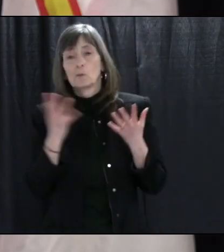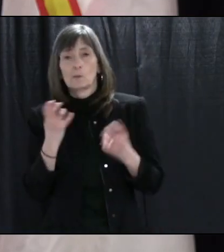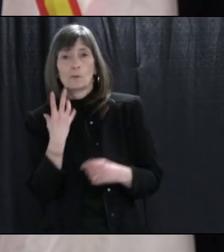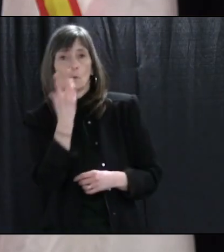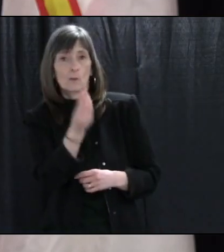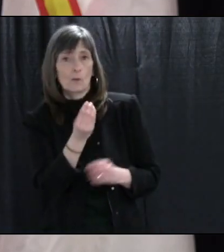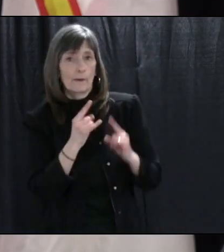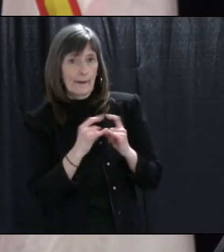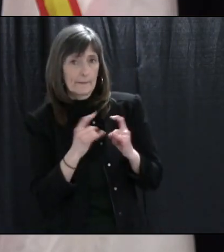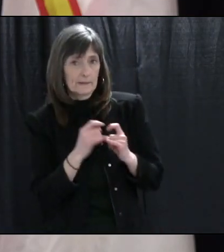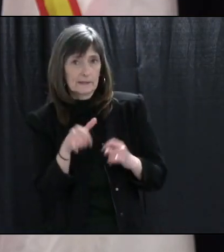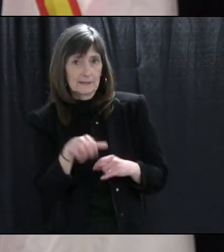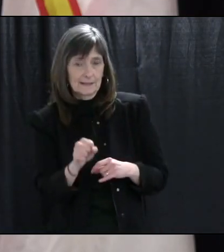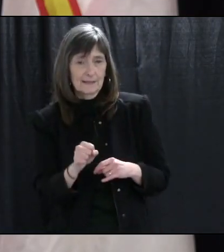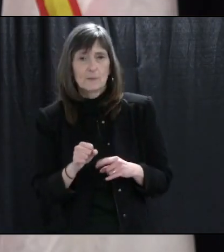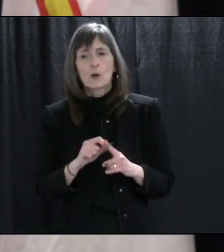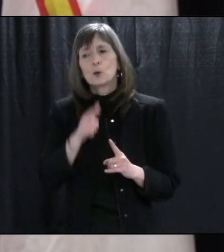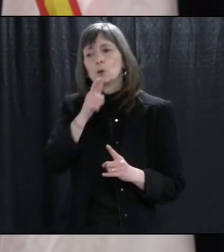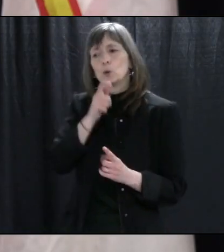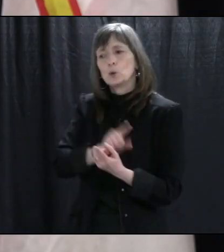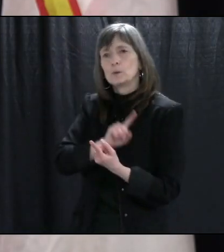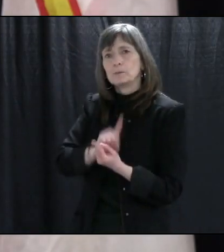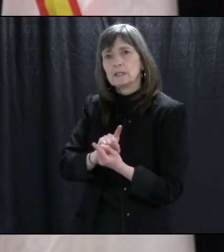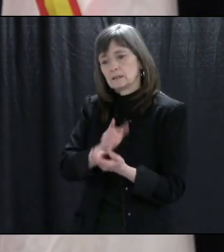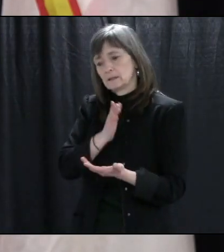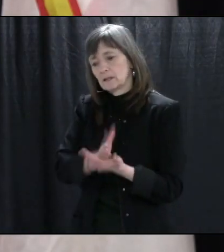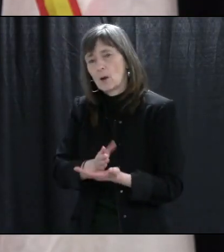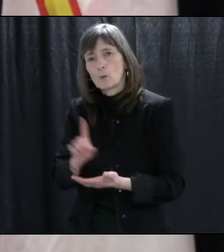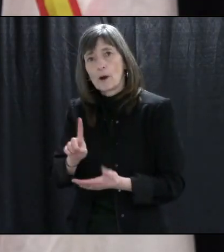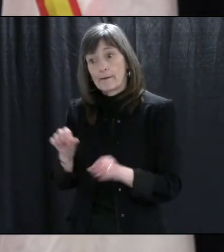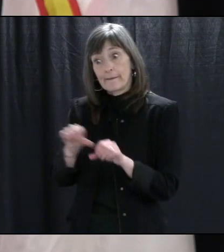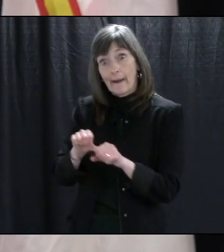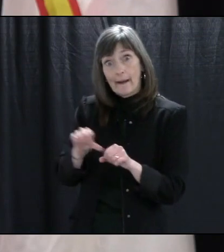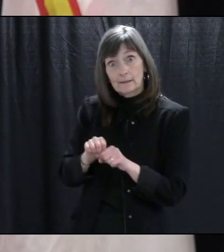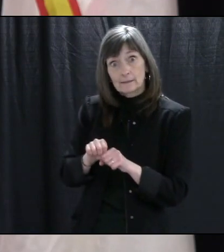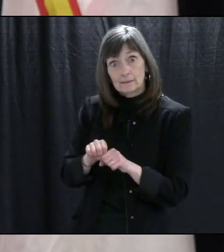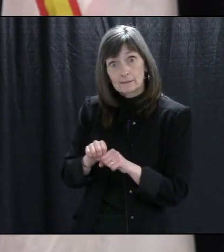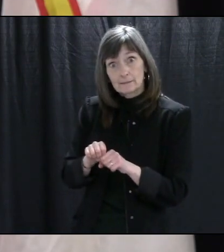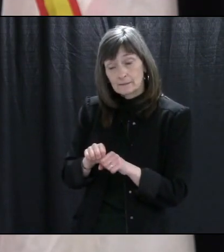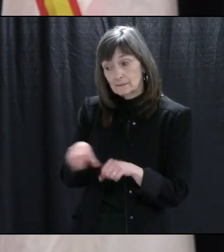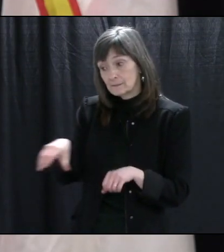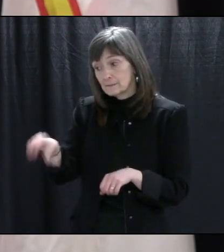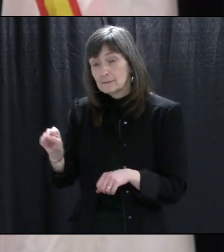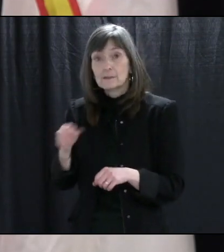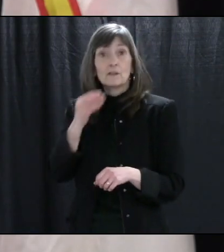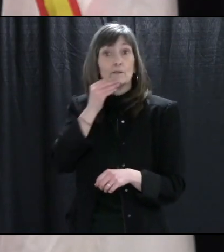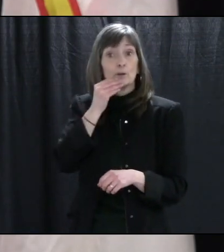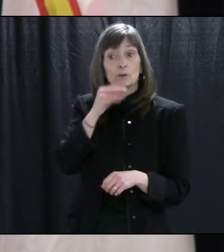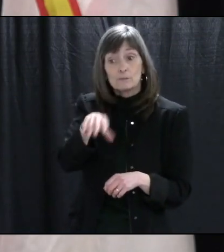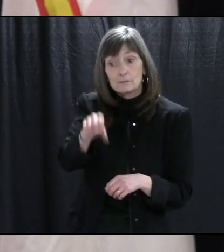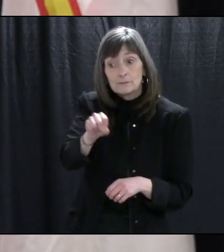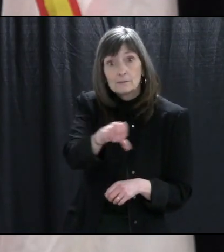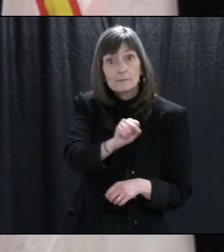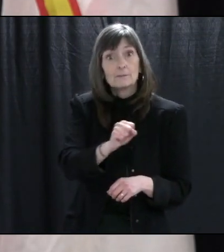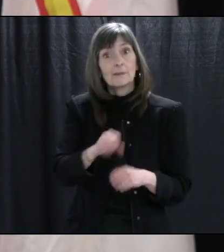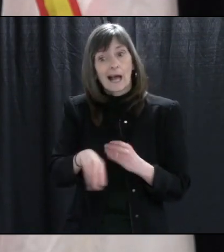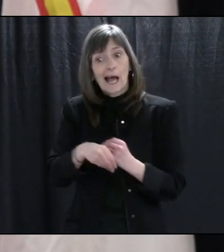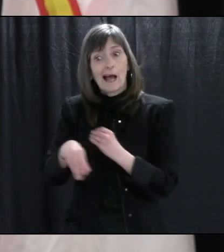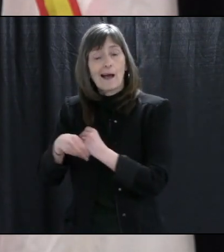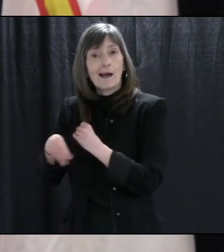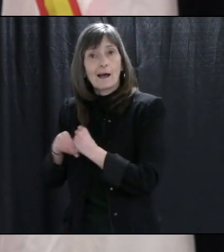there's always touch points along the way. You fuel up, you pick up extra groceries, you do extra